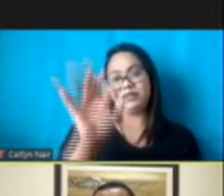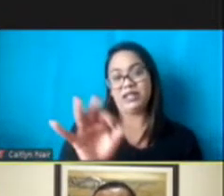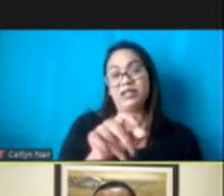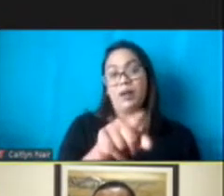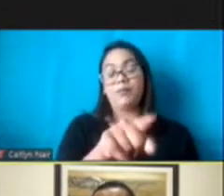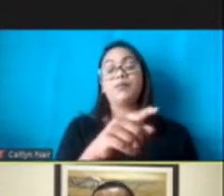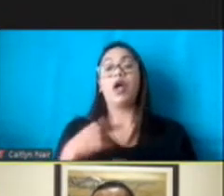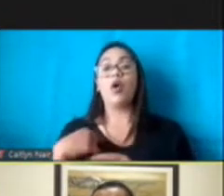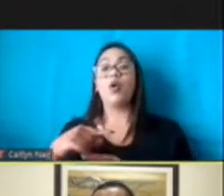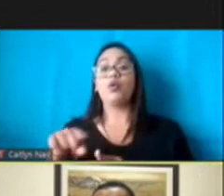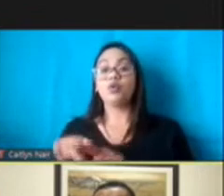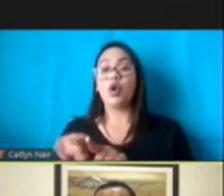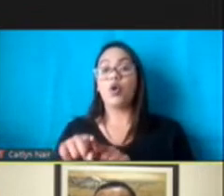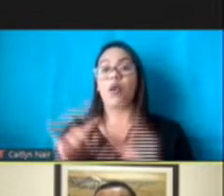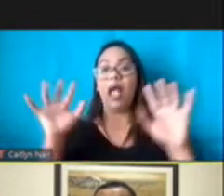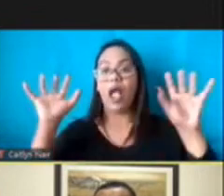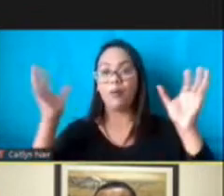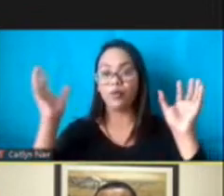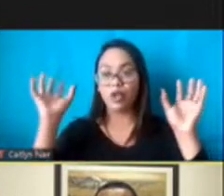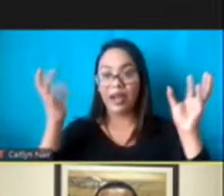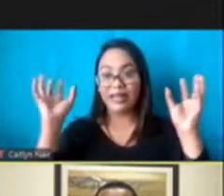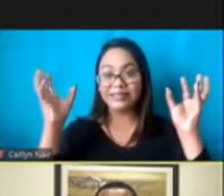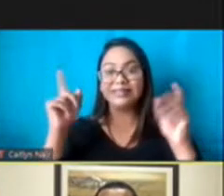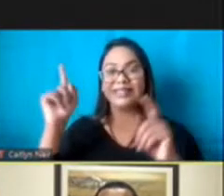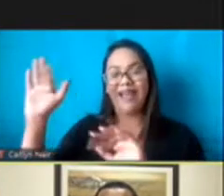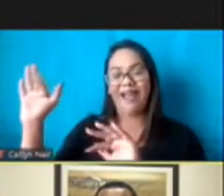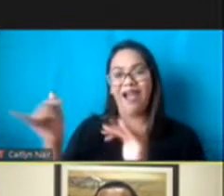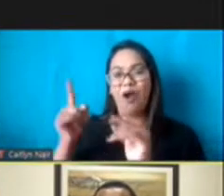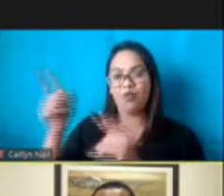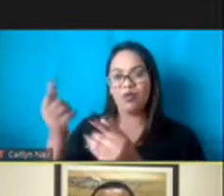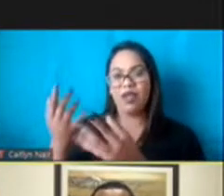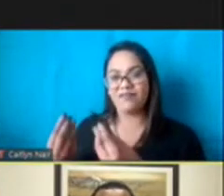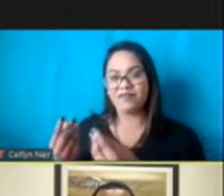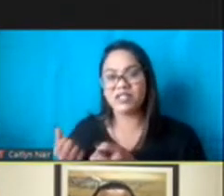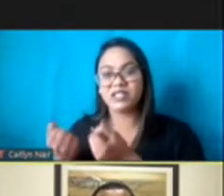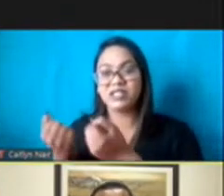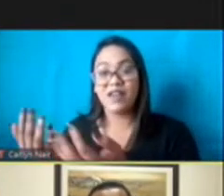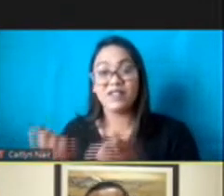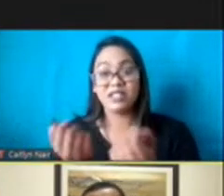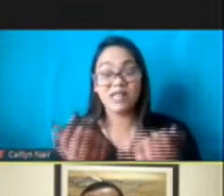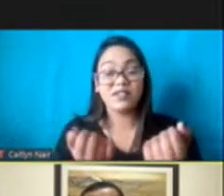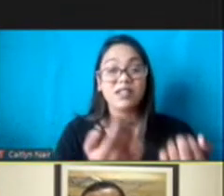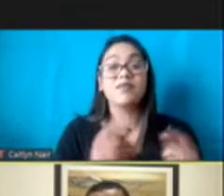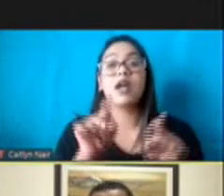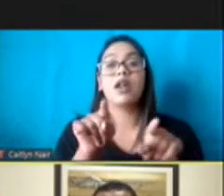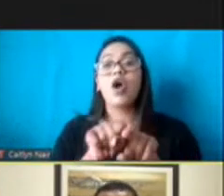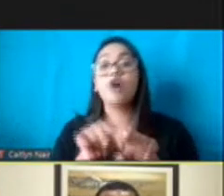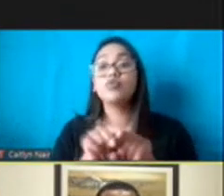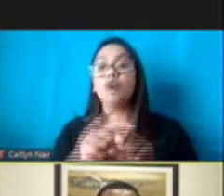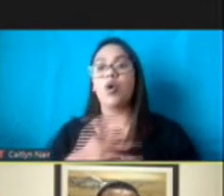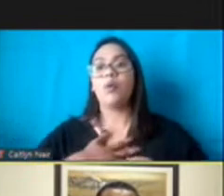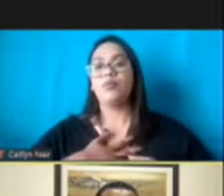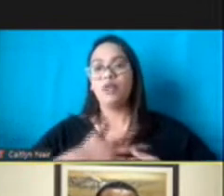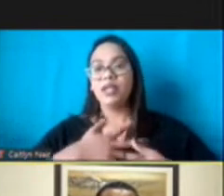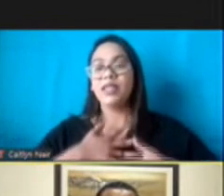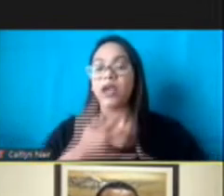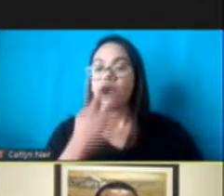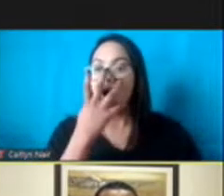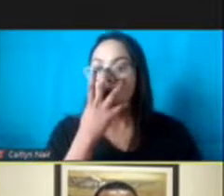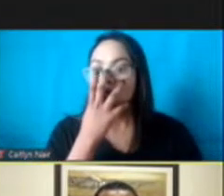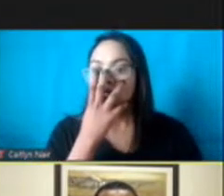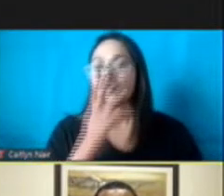And then very importantly, we work with AFROX to make sure that we have oxygen. So just assure everybody, we have